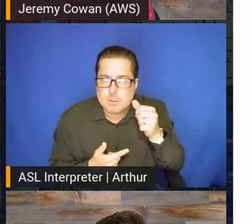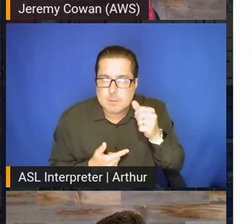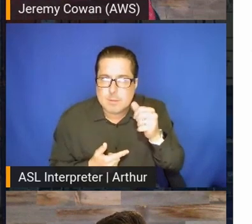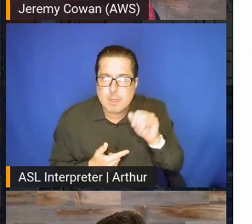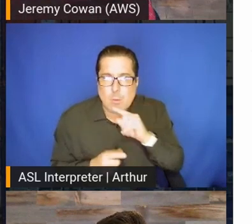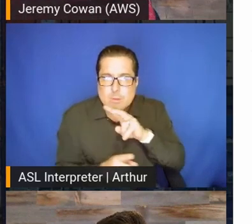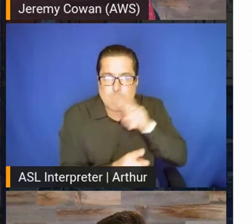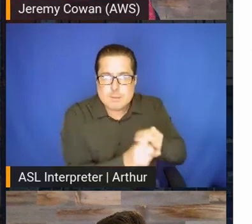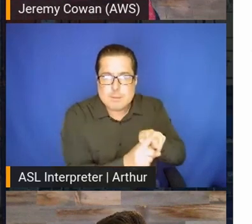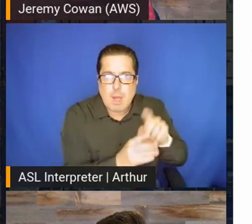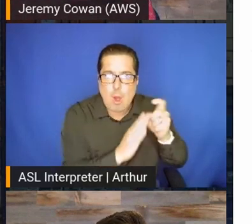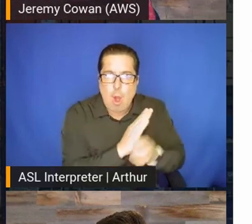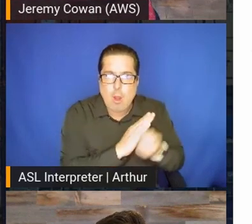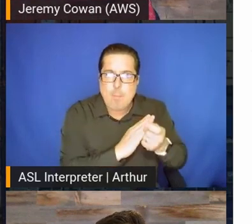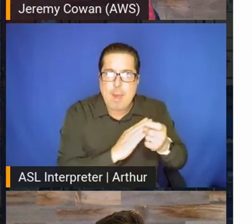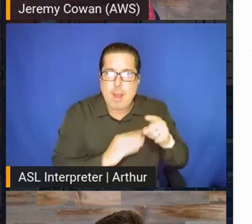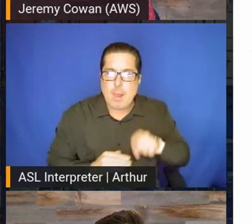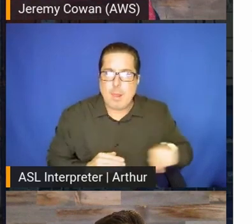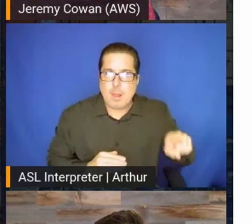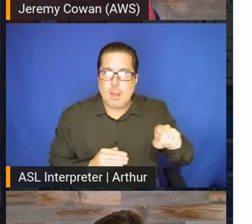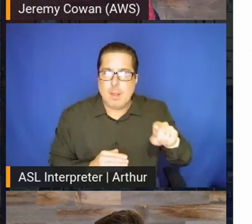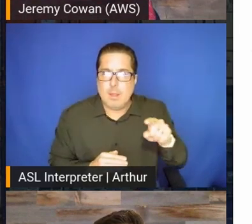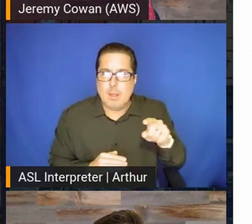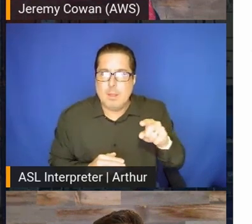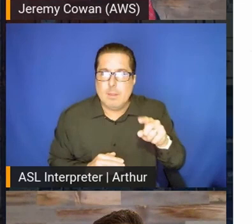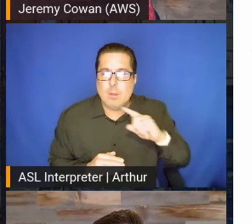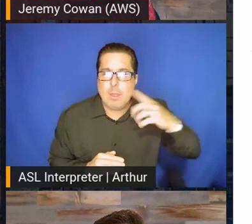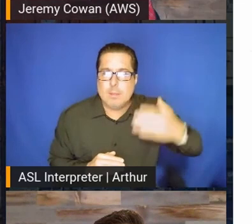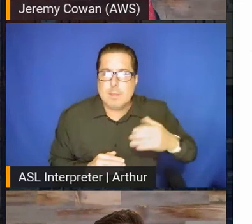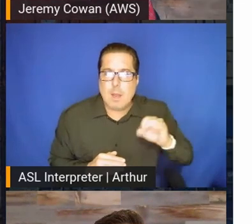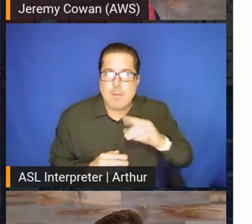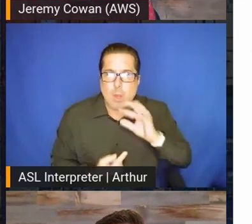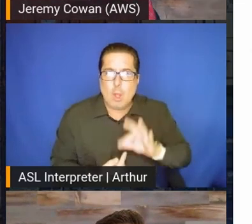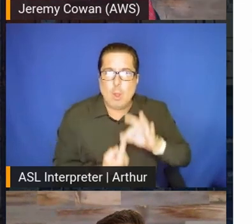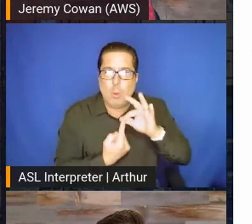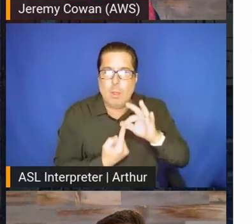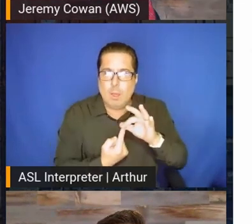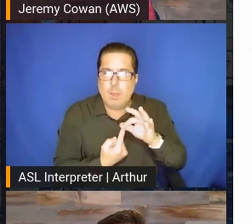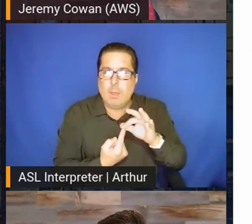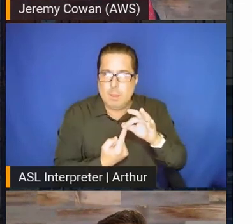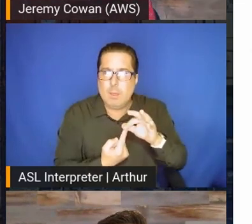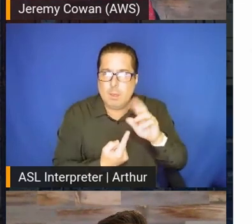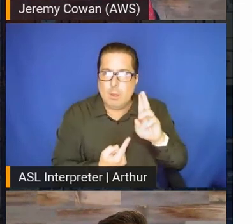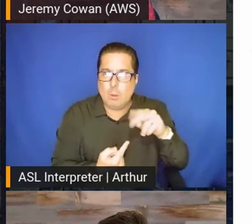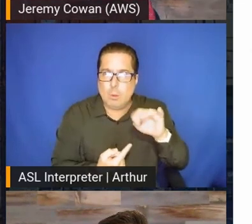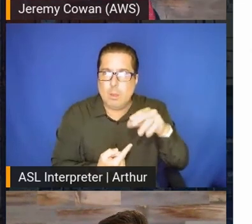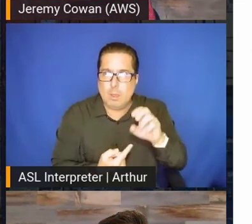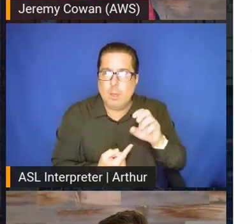assign automatically the CIDR from the unique local address range, which is from